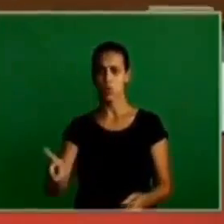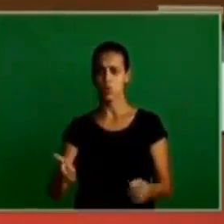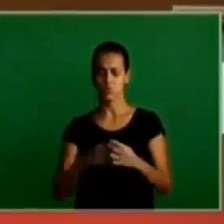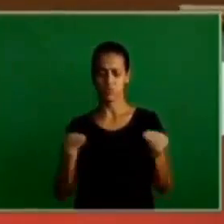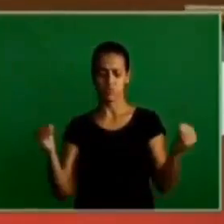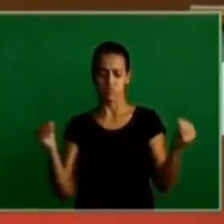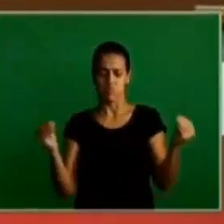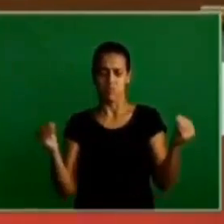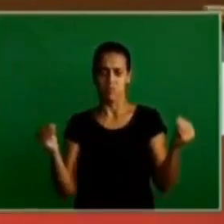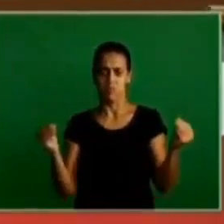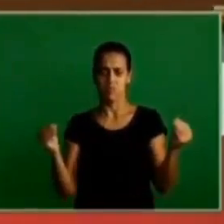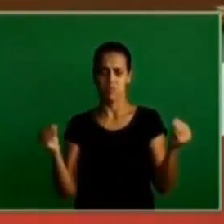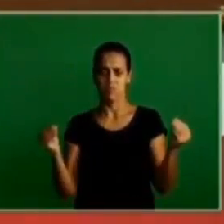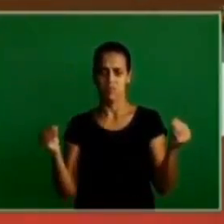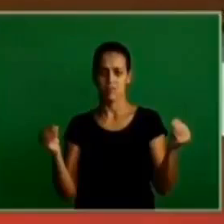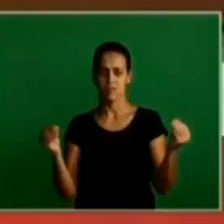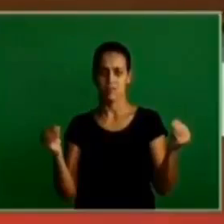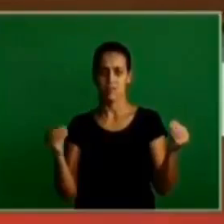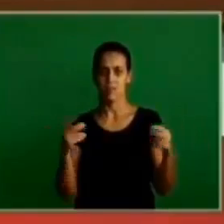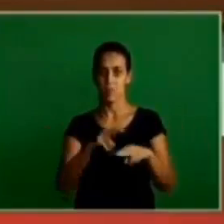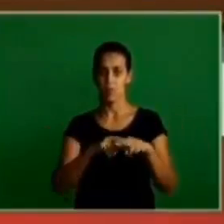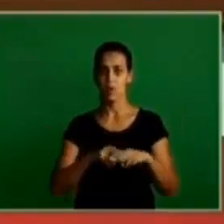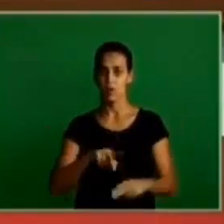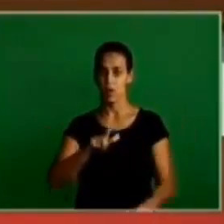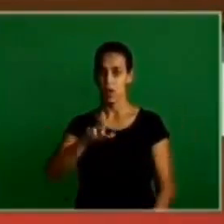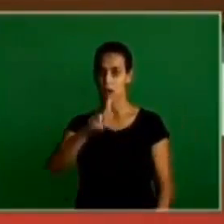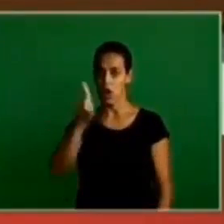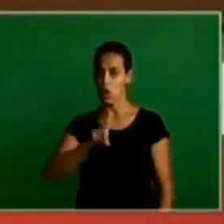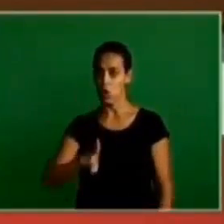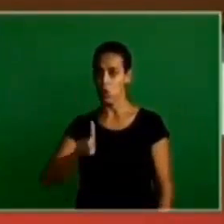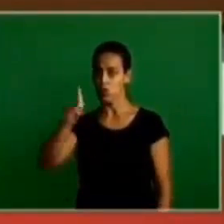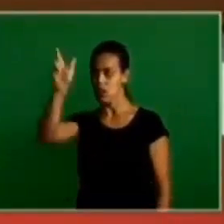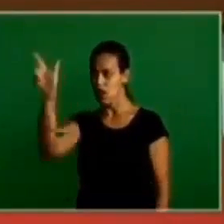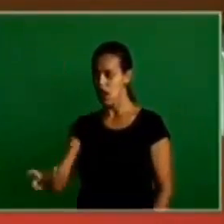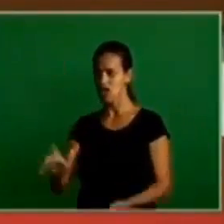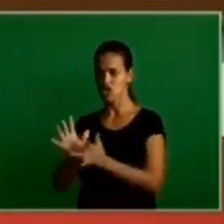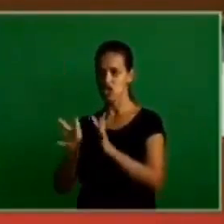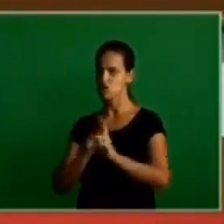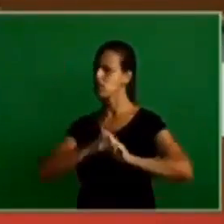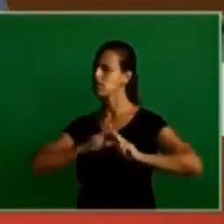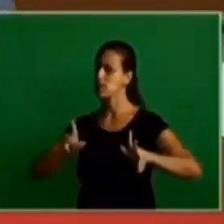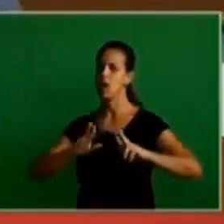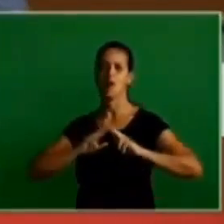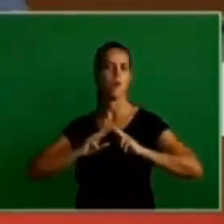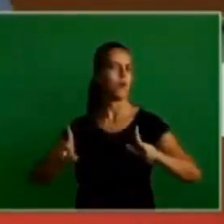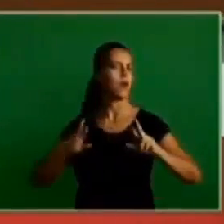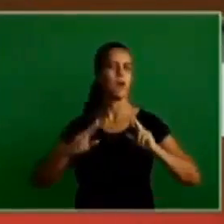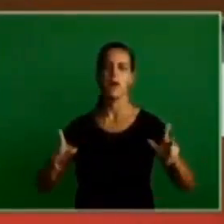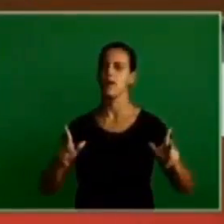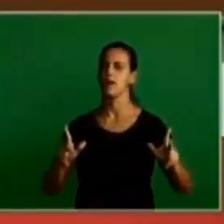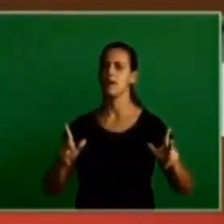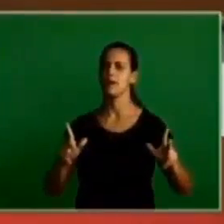So this light here is not Jesus. Jesus is the Lord.